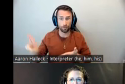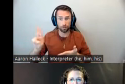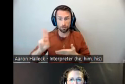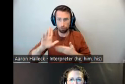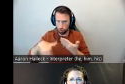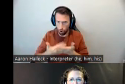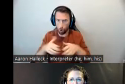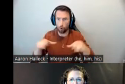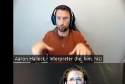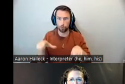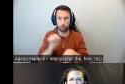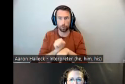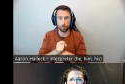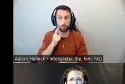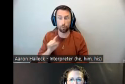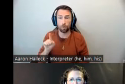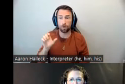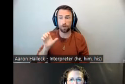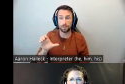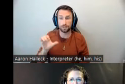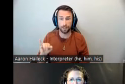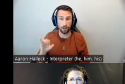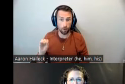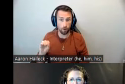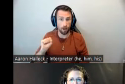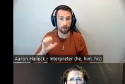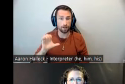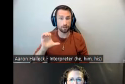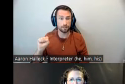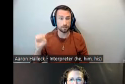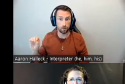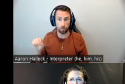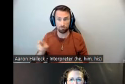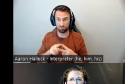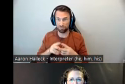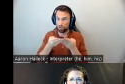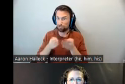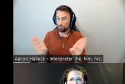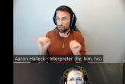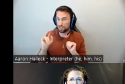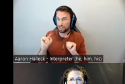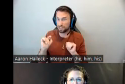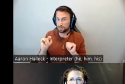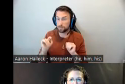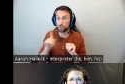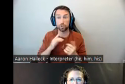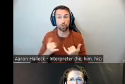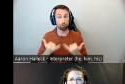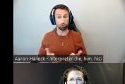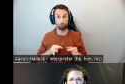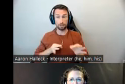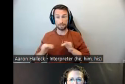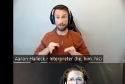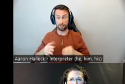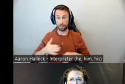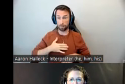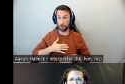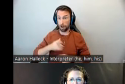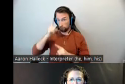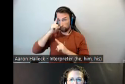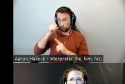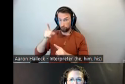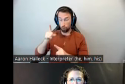of our CIO and our CISO and heading IT teams across our university. In its current definition, my role strives for strategic alignment